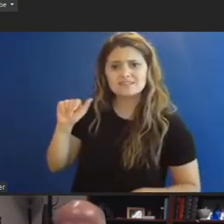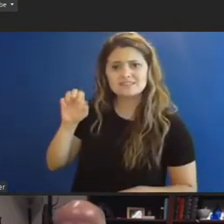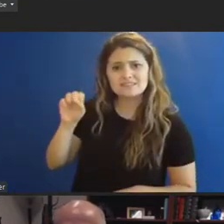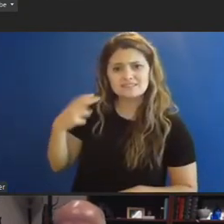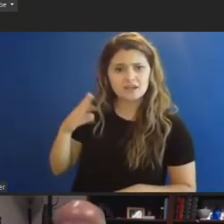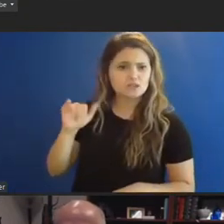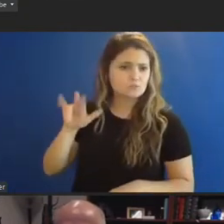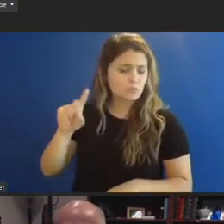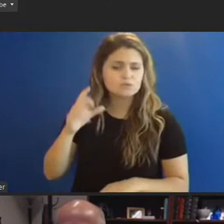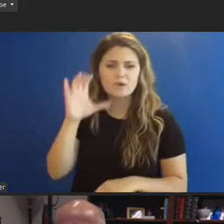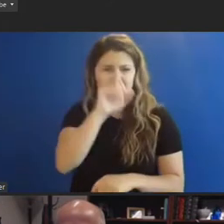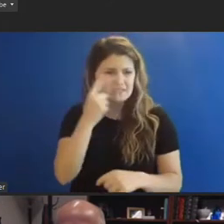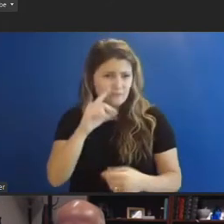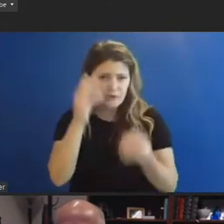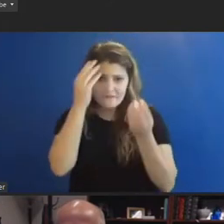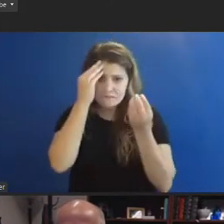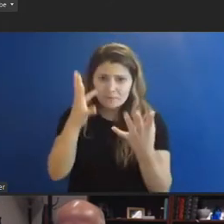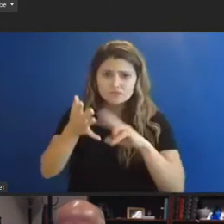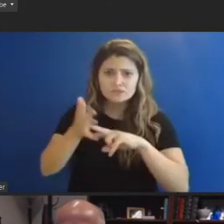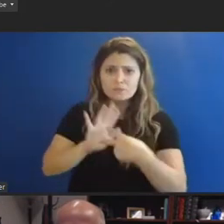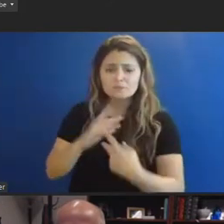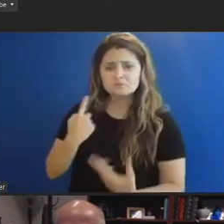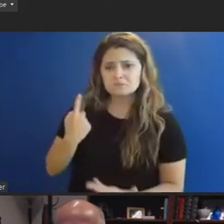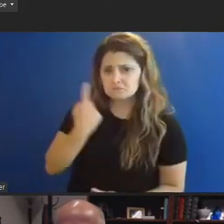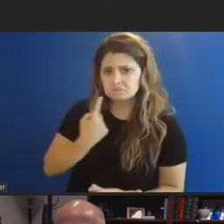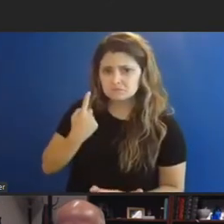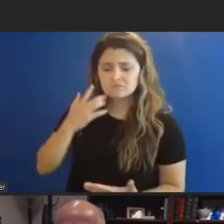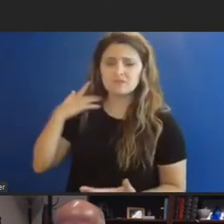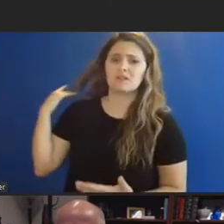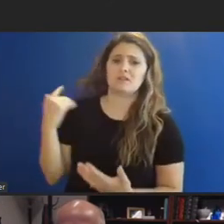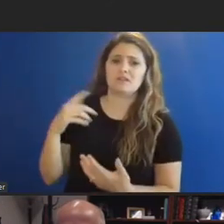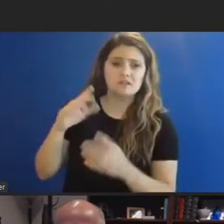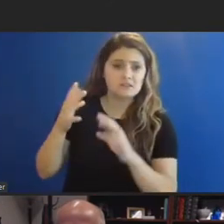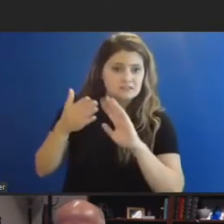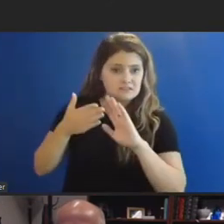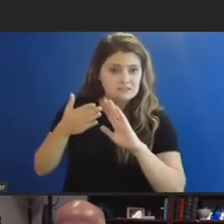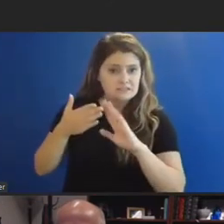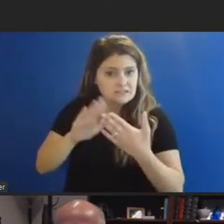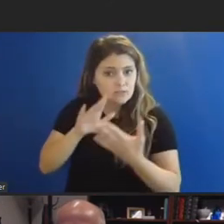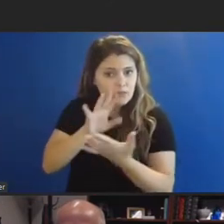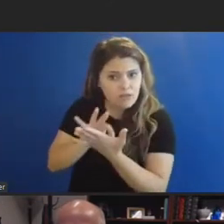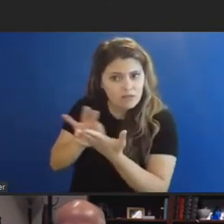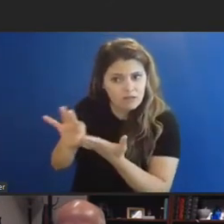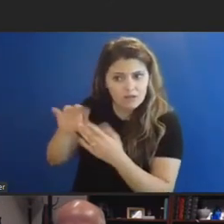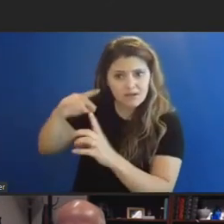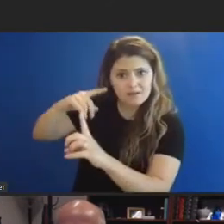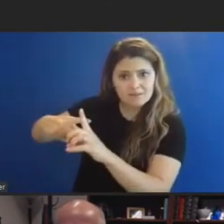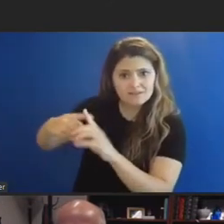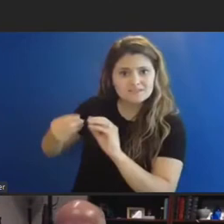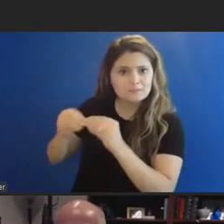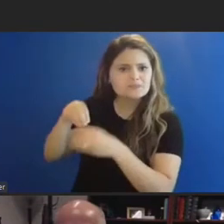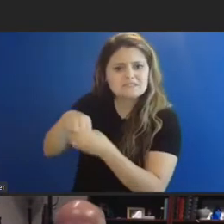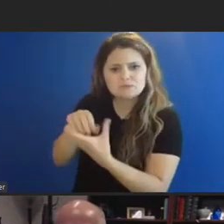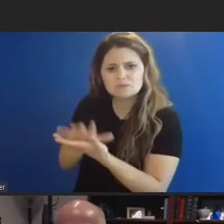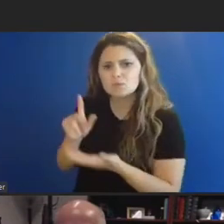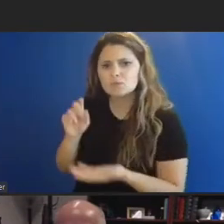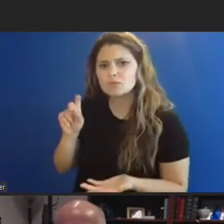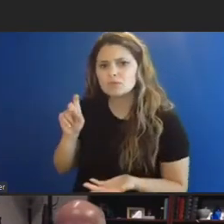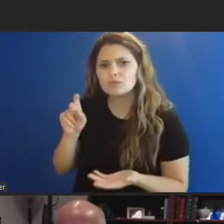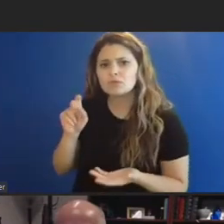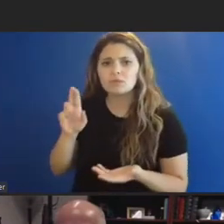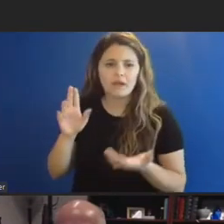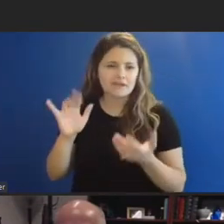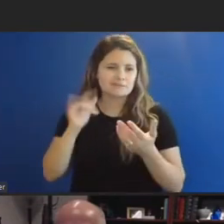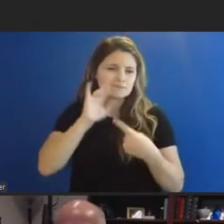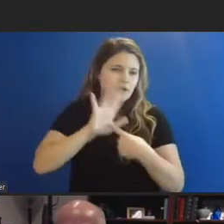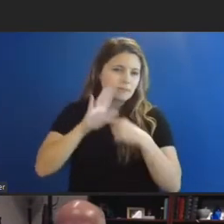guess for informational purposes, is the city keeping track of the positive cases in schools, like community